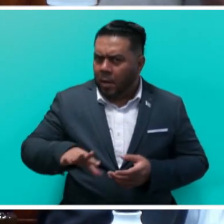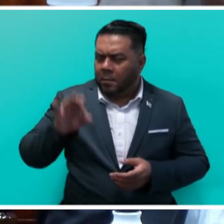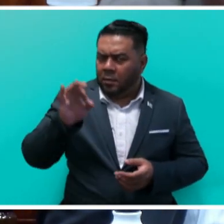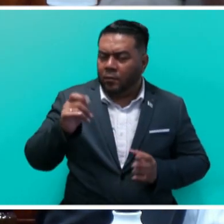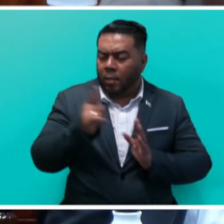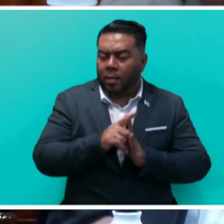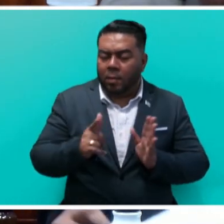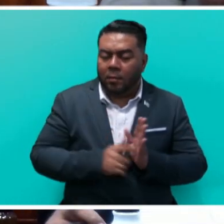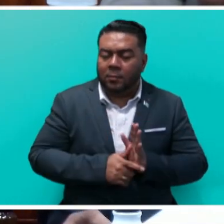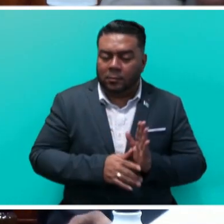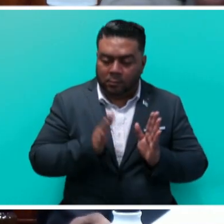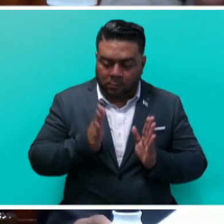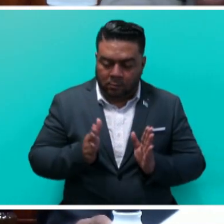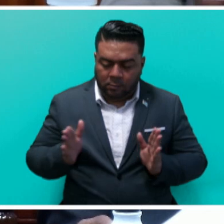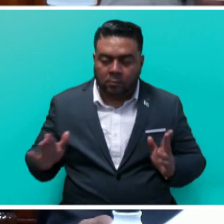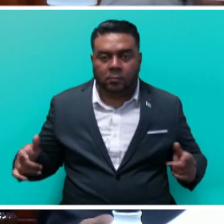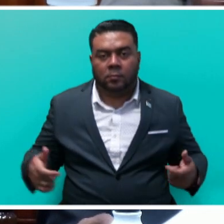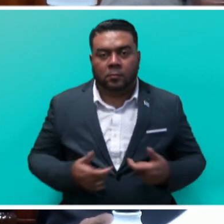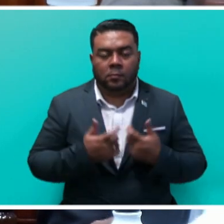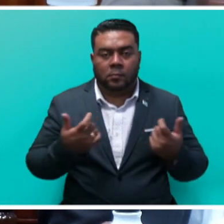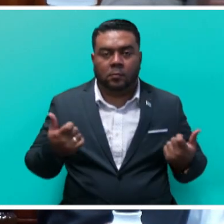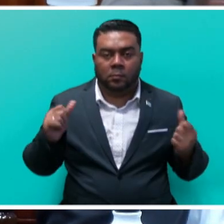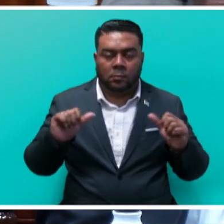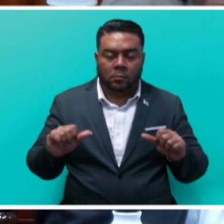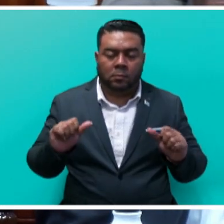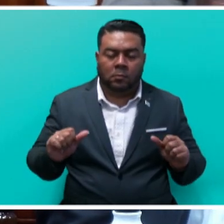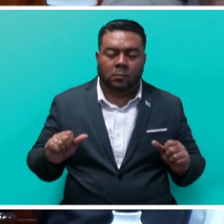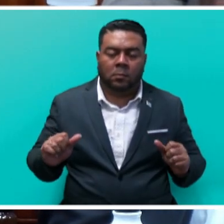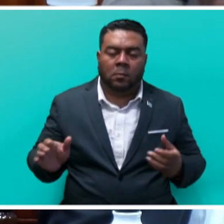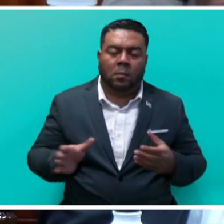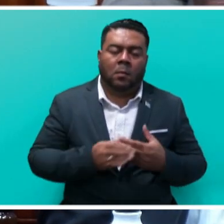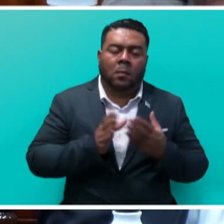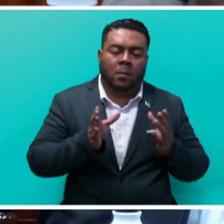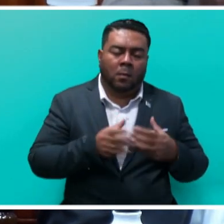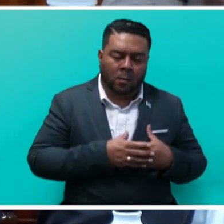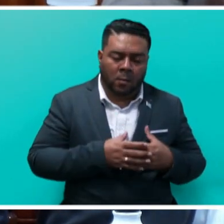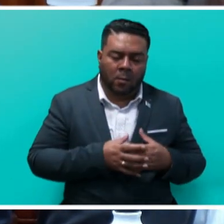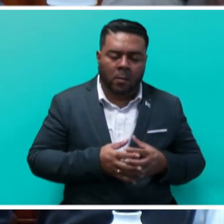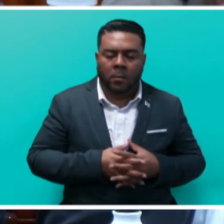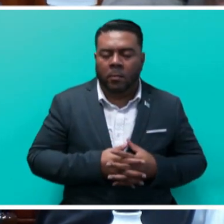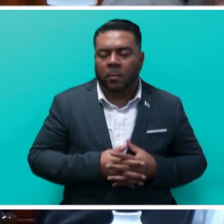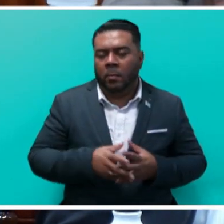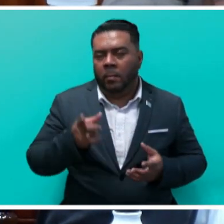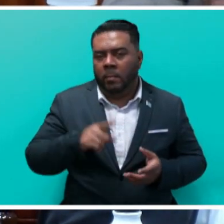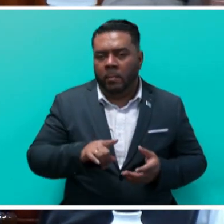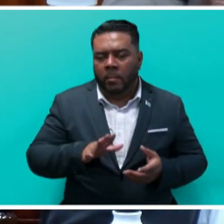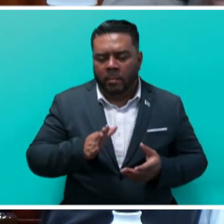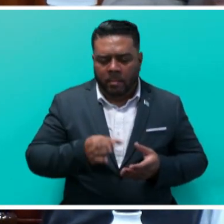legal and institutional challenges to protect secured parties' interest in the event of a